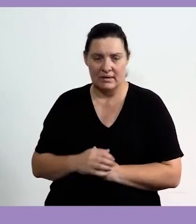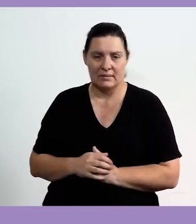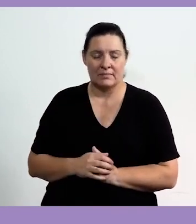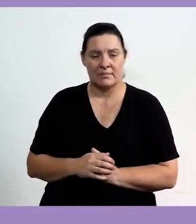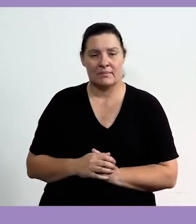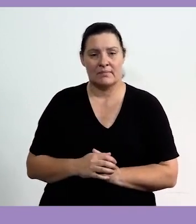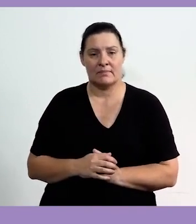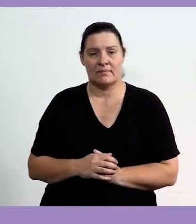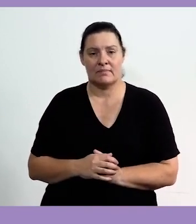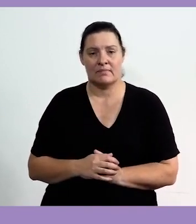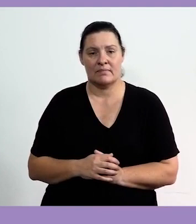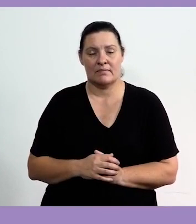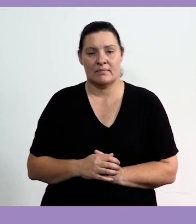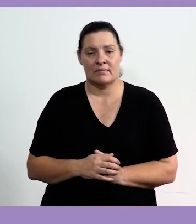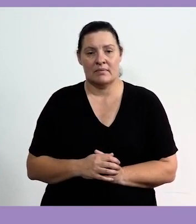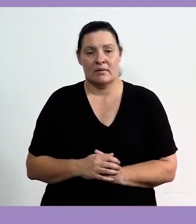picture?